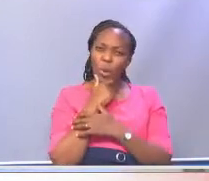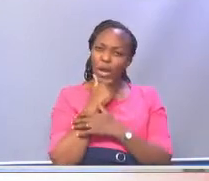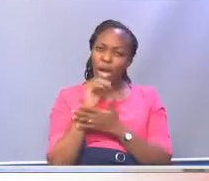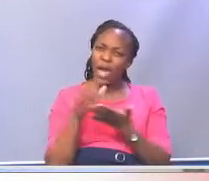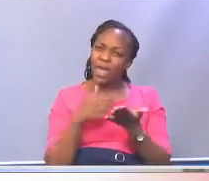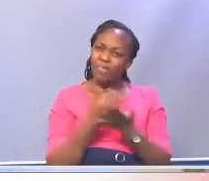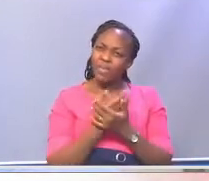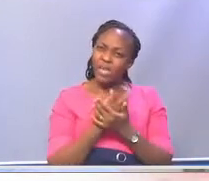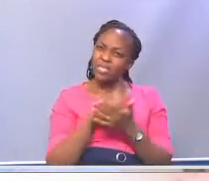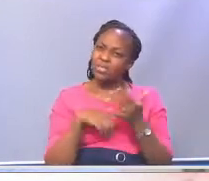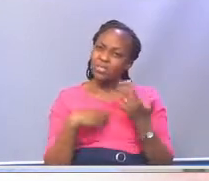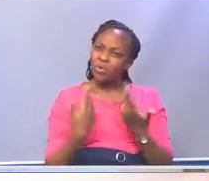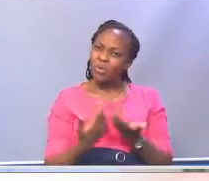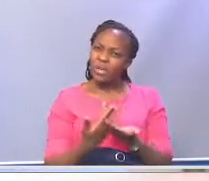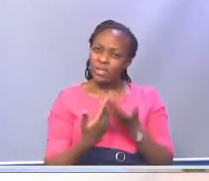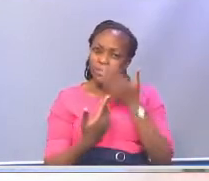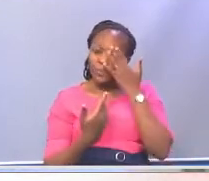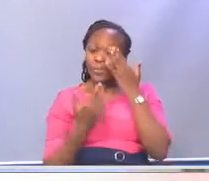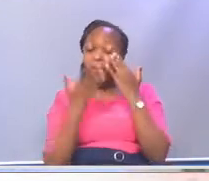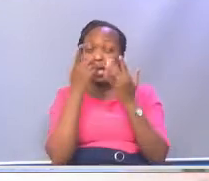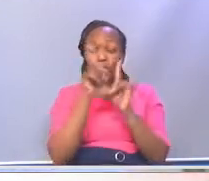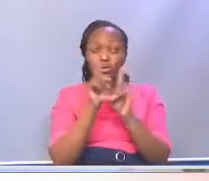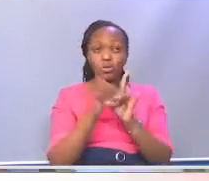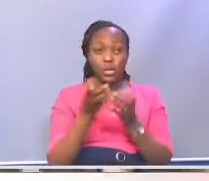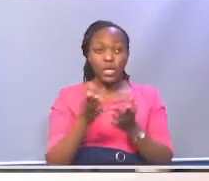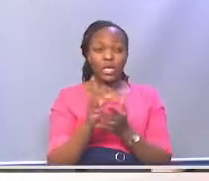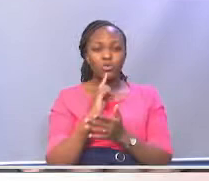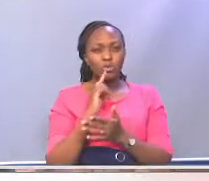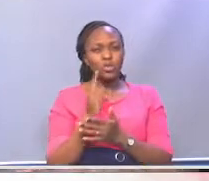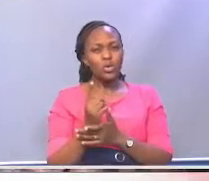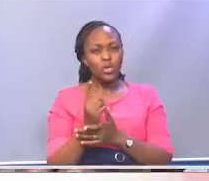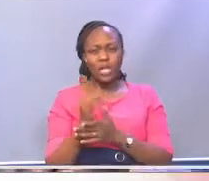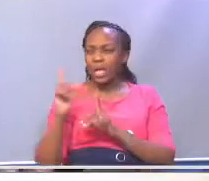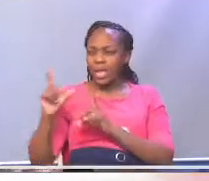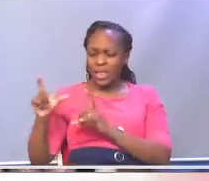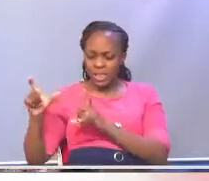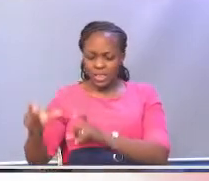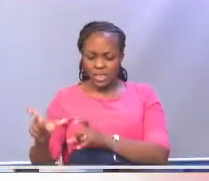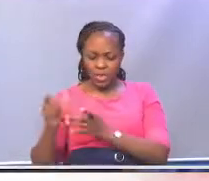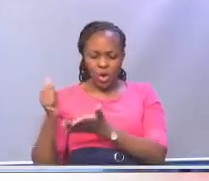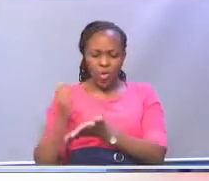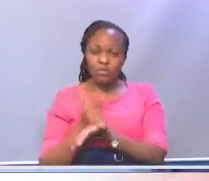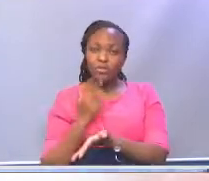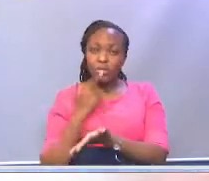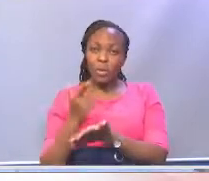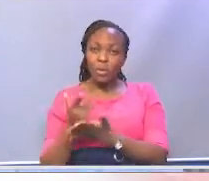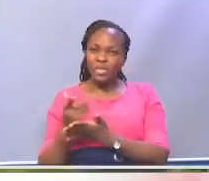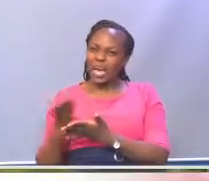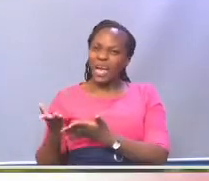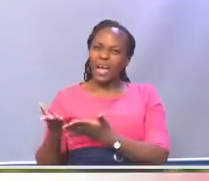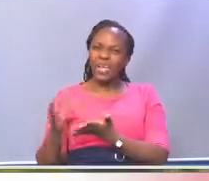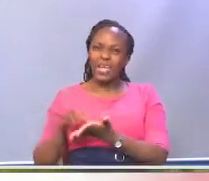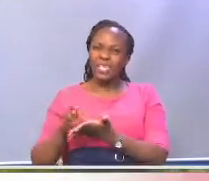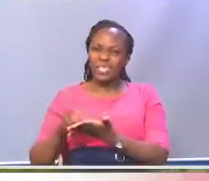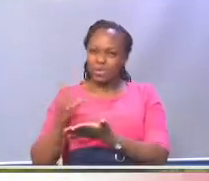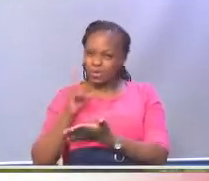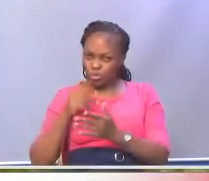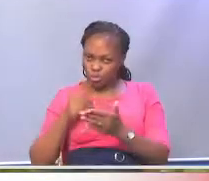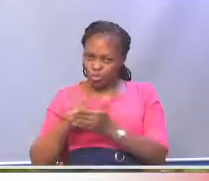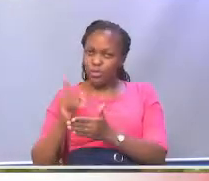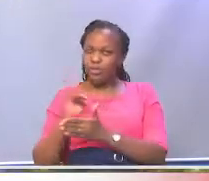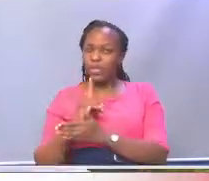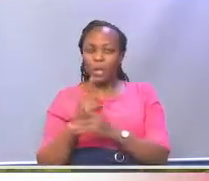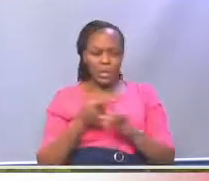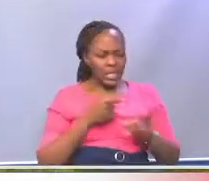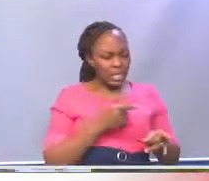hapa unaambiwa ni file ina finalize. Huko unaambiwa it is going to take some more time. On Monday, he